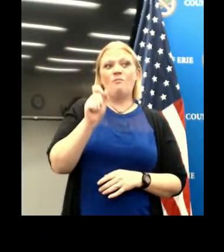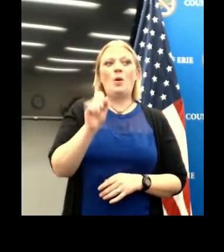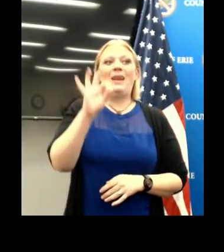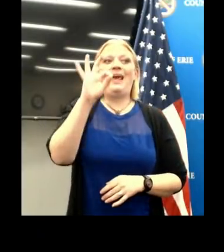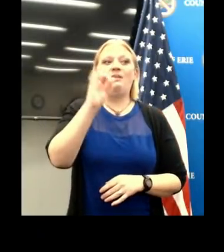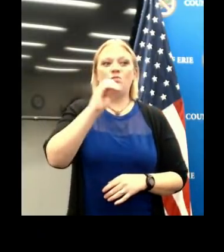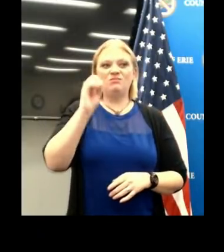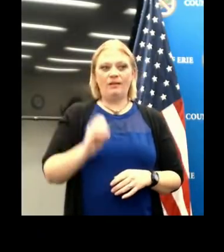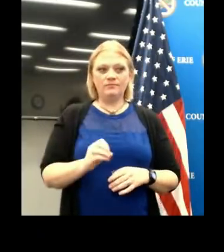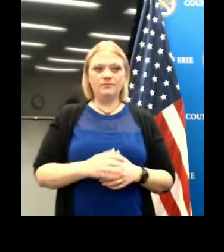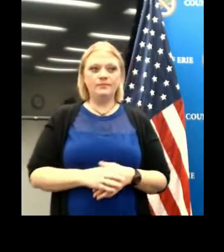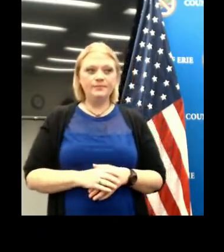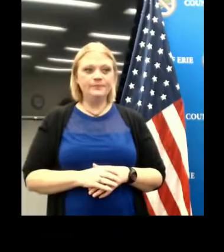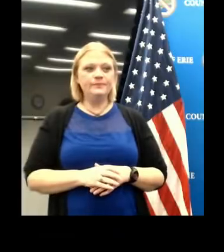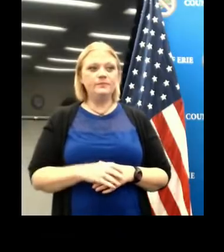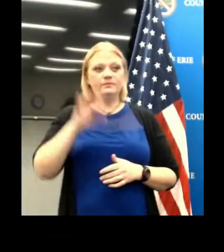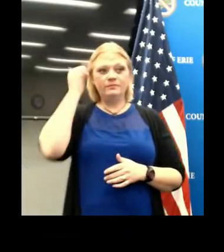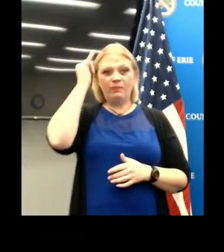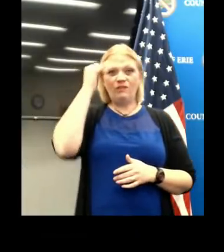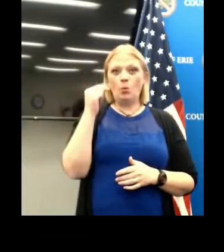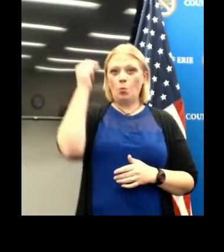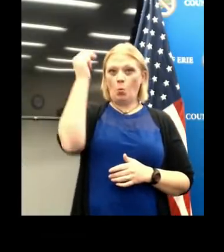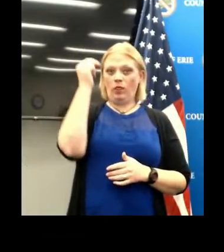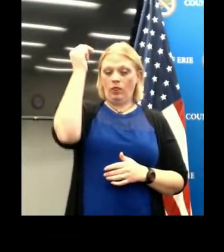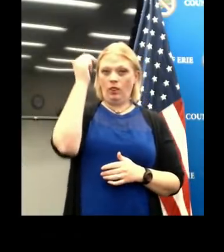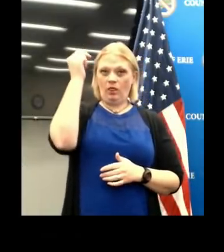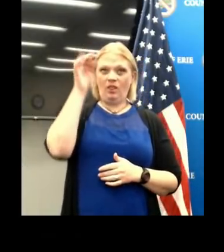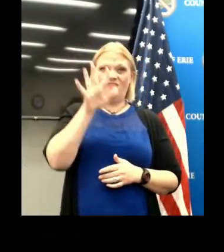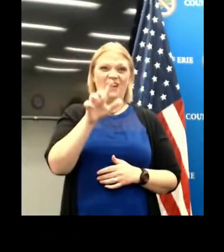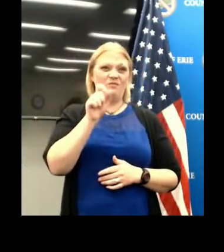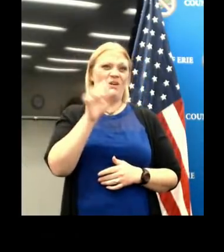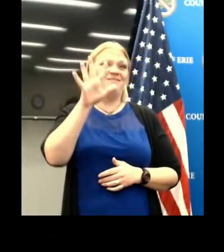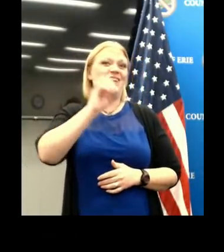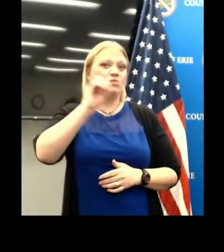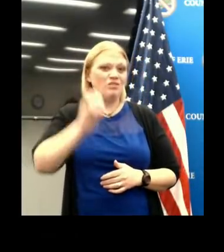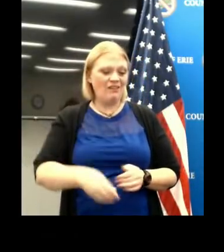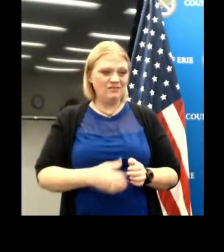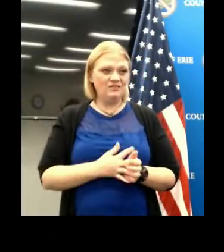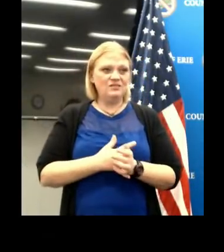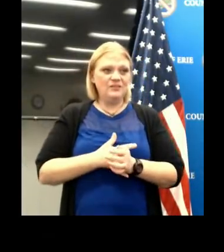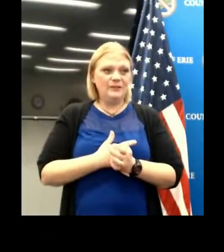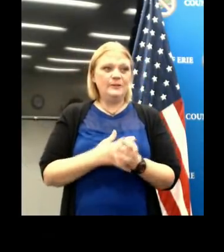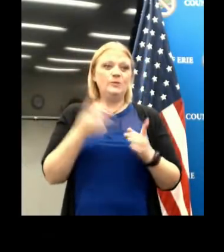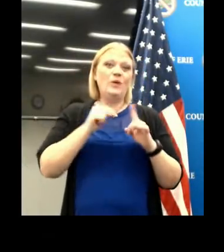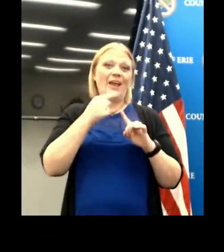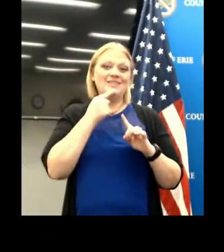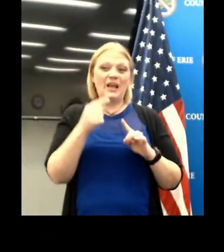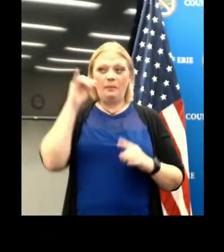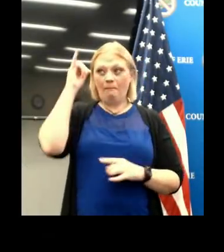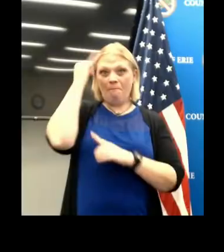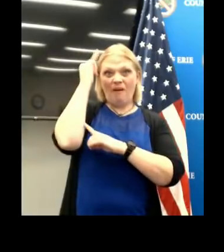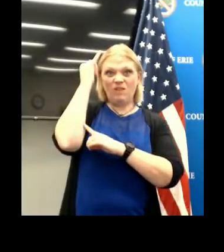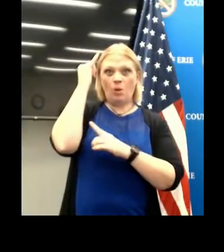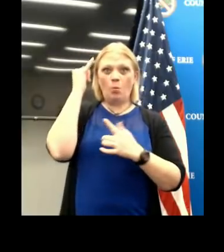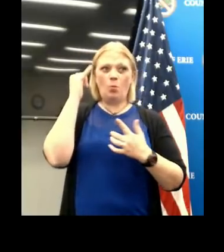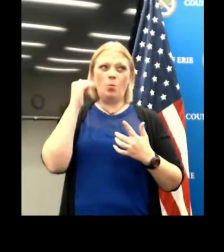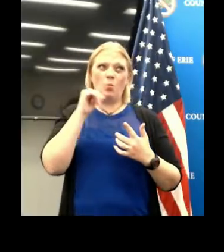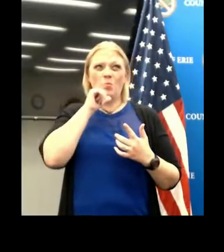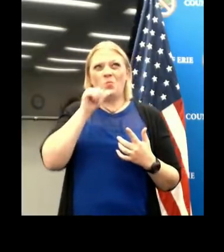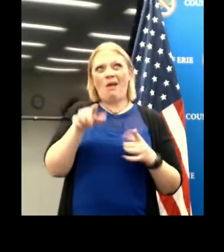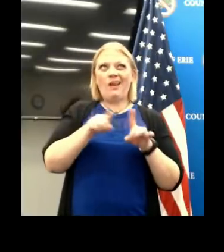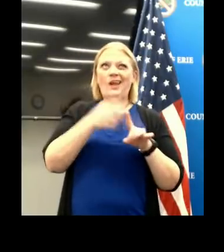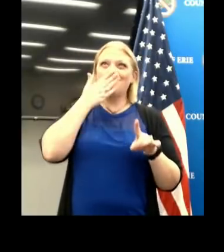5.9%. Buffalo North, 5.5%. So when I say Buffalo is not doing as bad as the